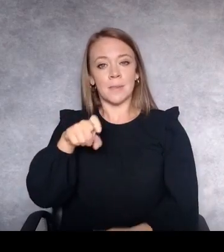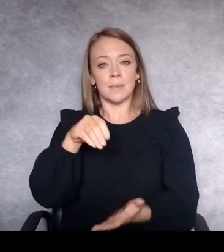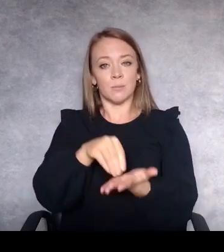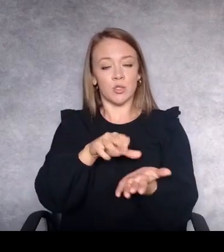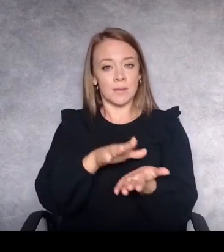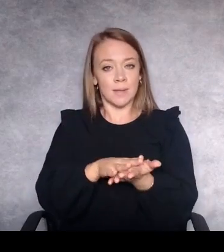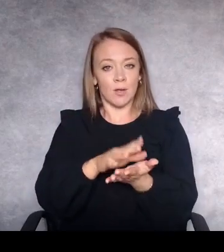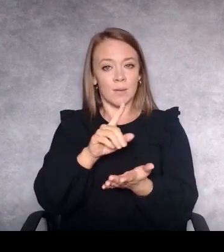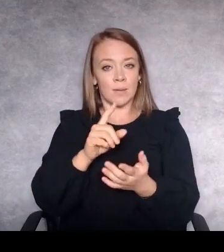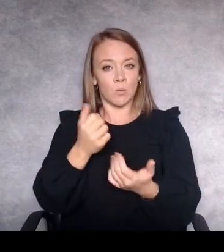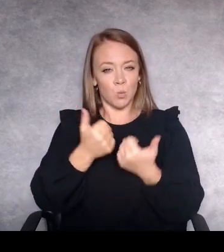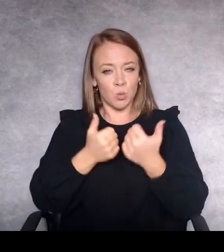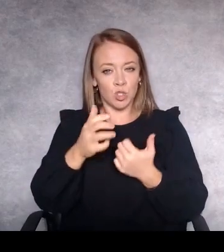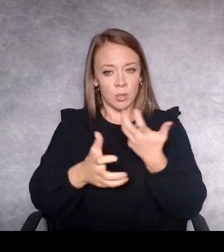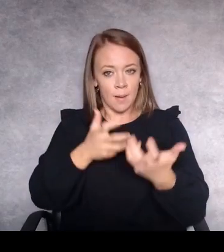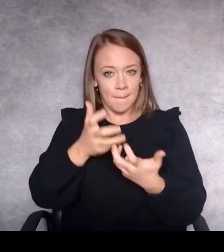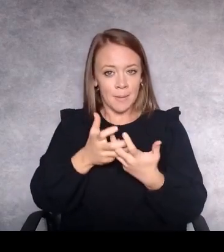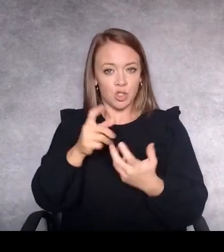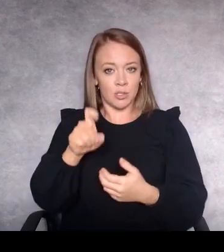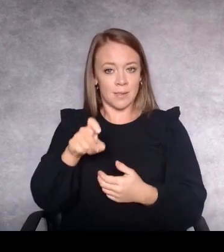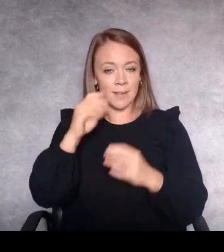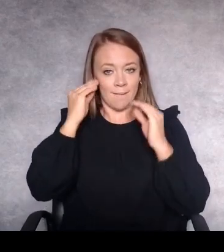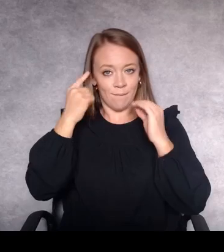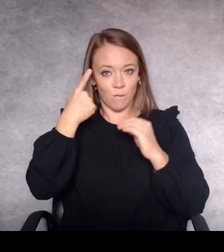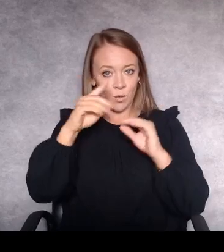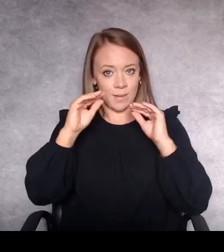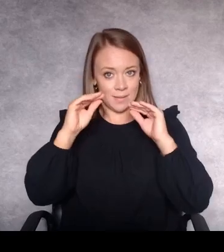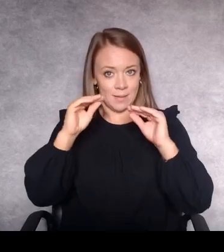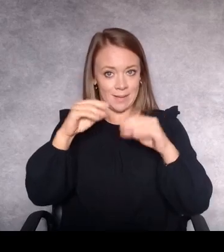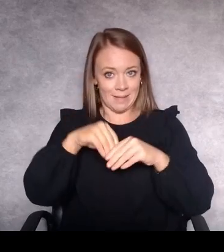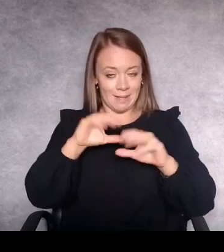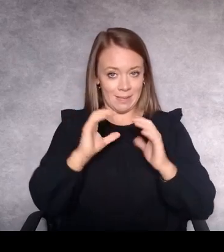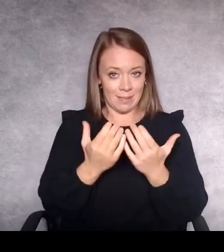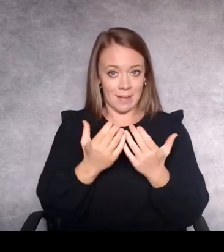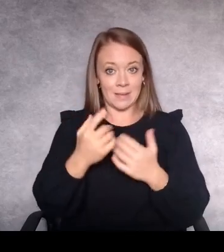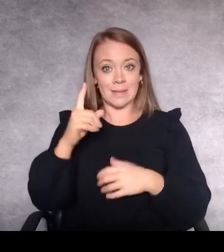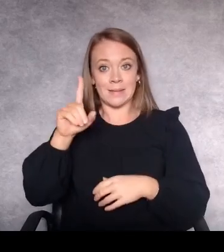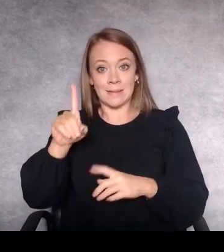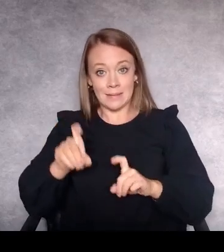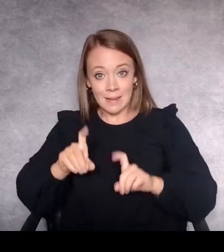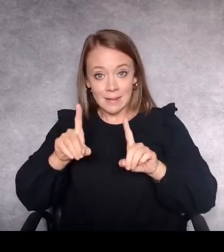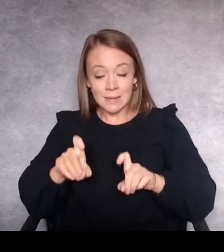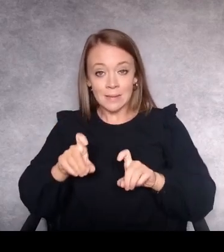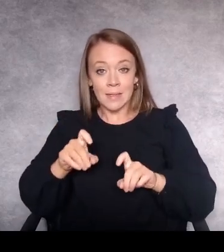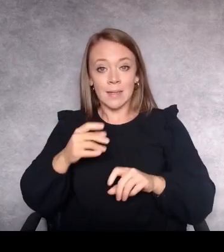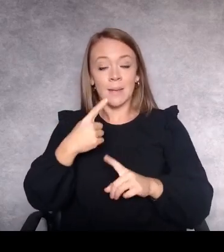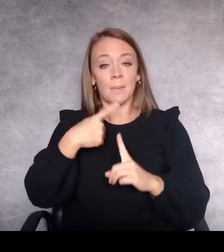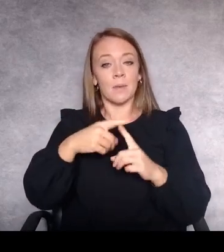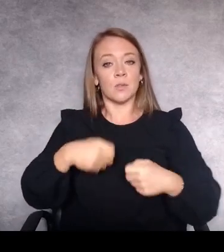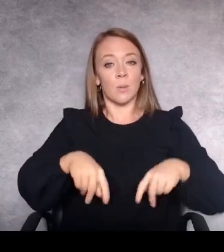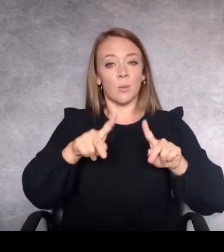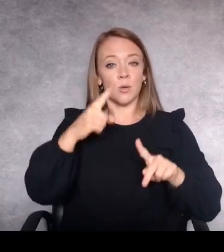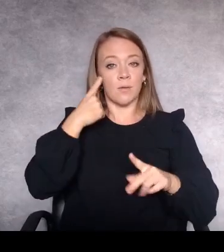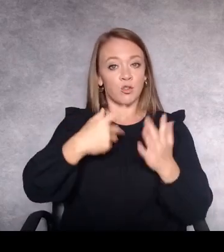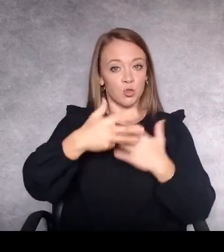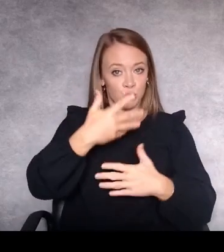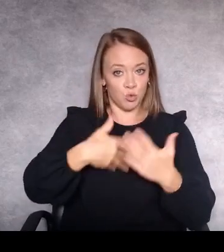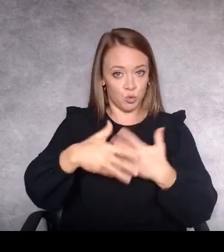the accommodations that will be necessary for instruction, testing, and in opportunities for social